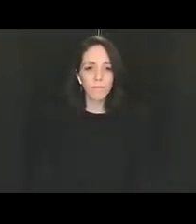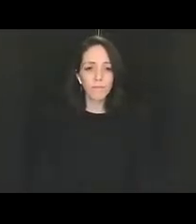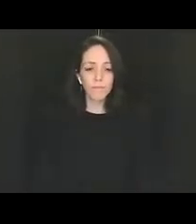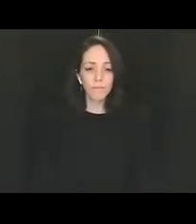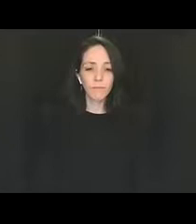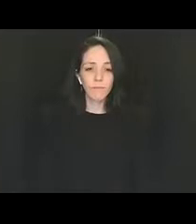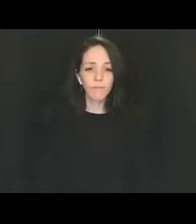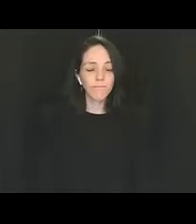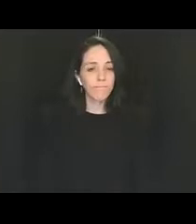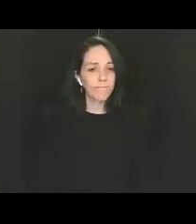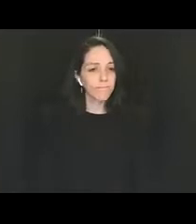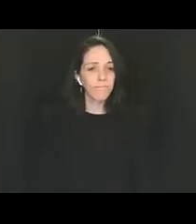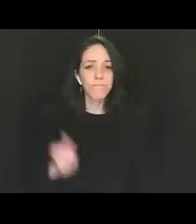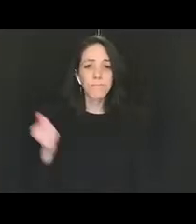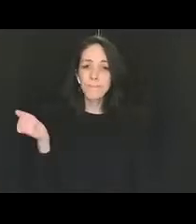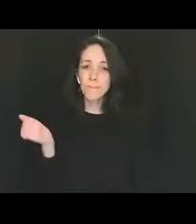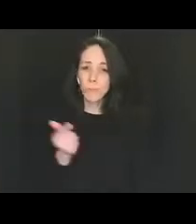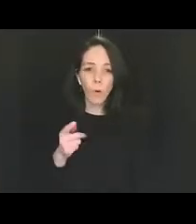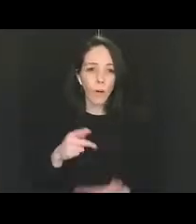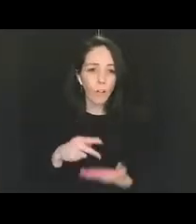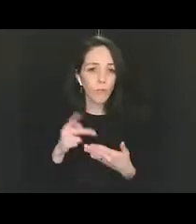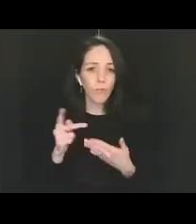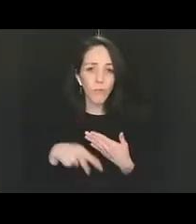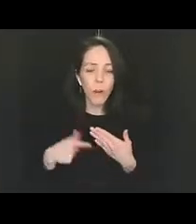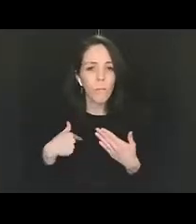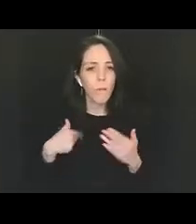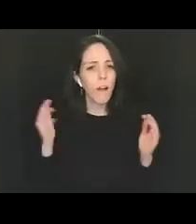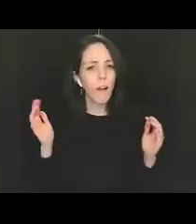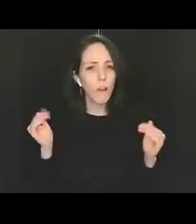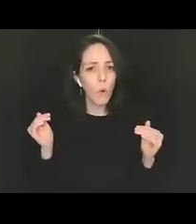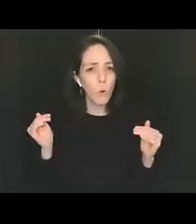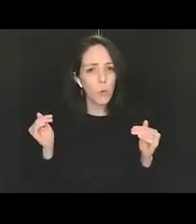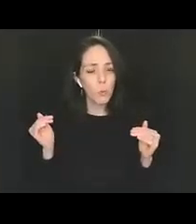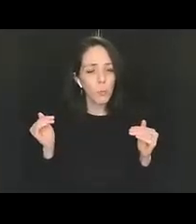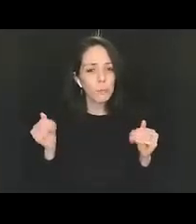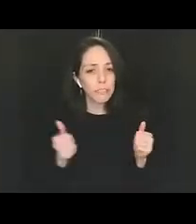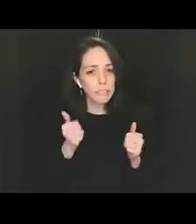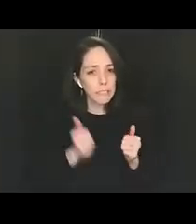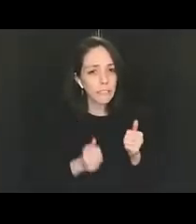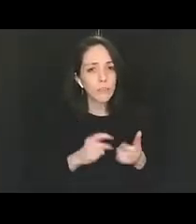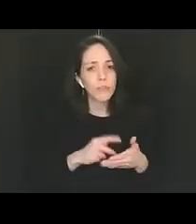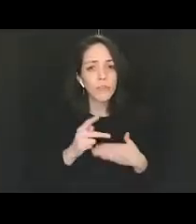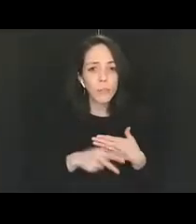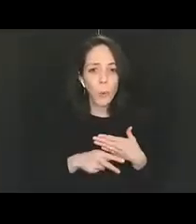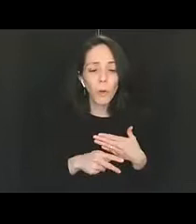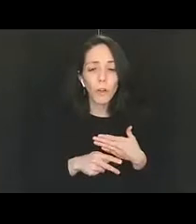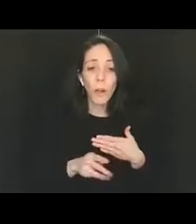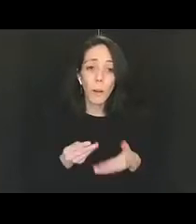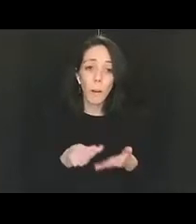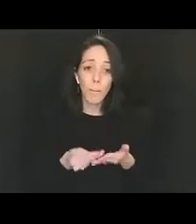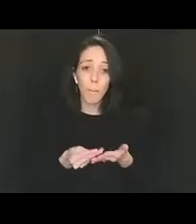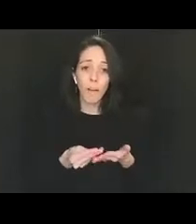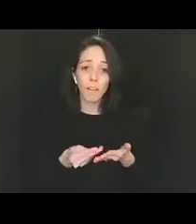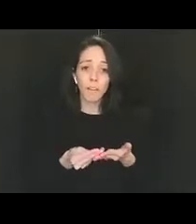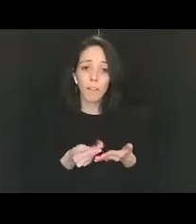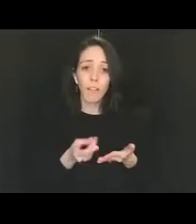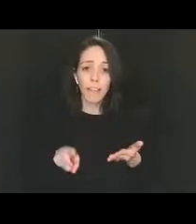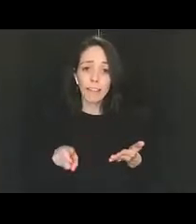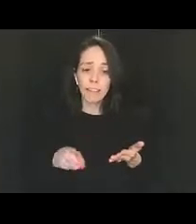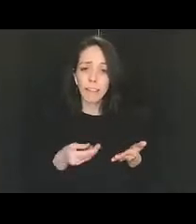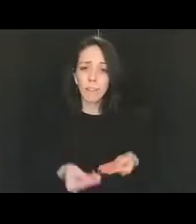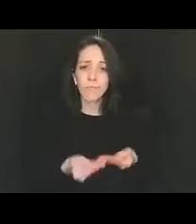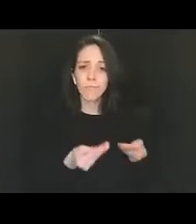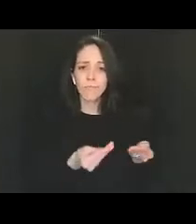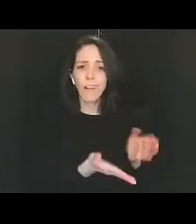every program, I hope they would ask the amount of budget they need to fully operate and to provide